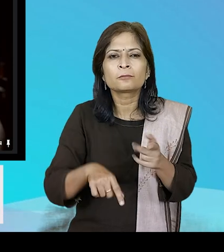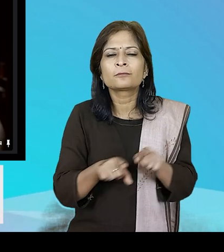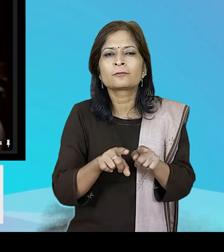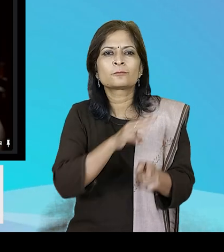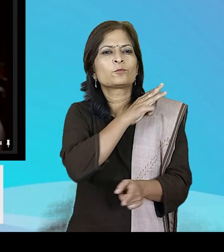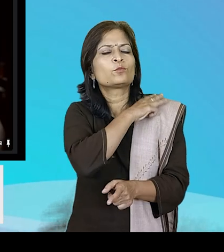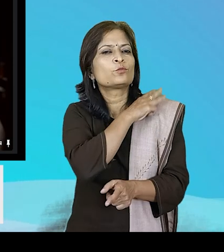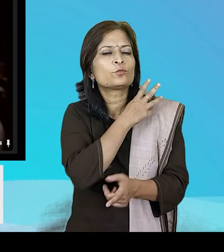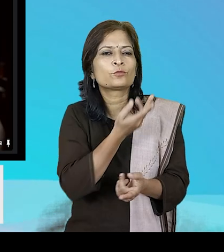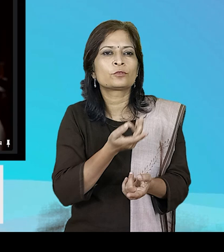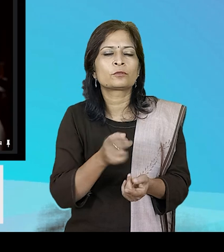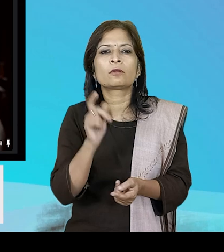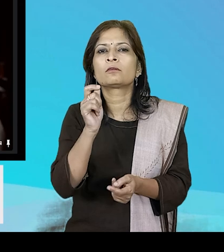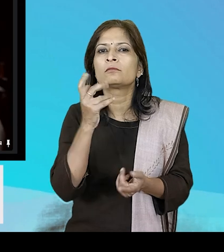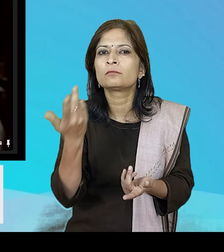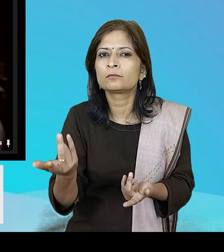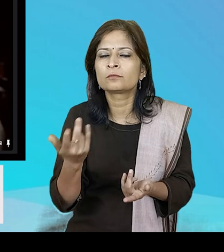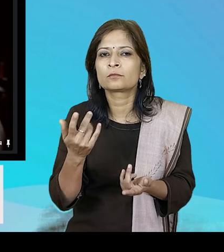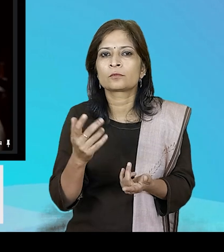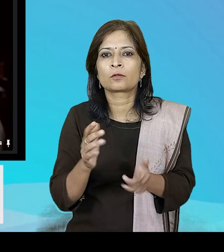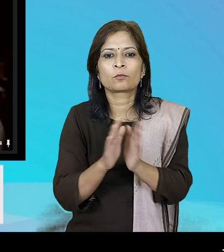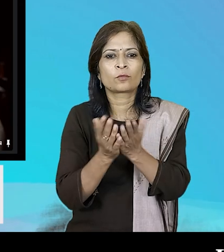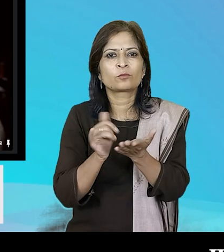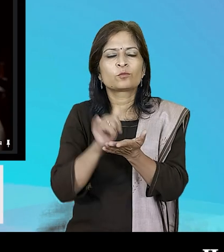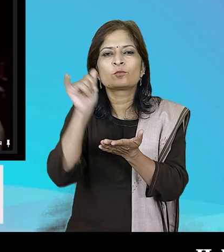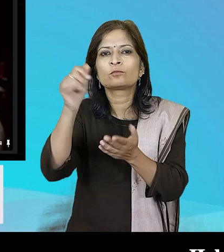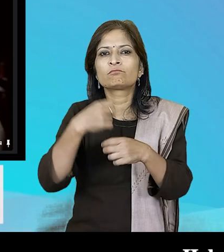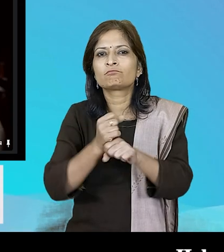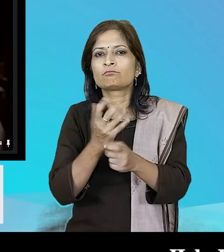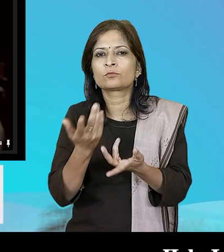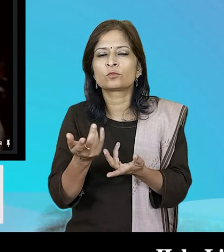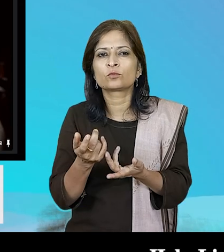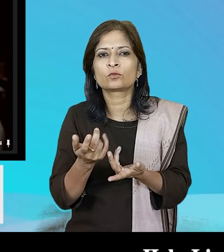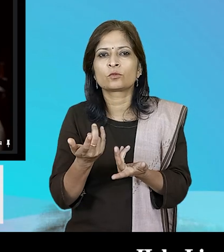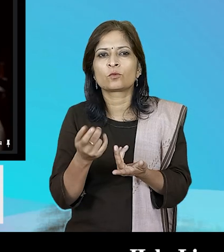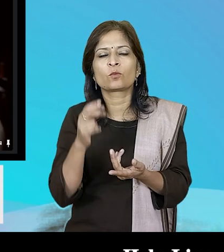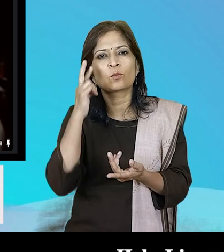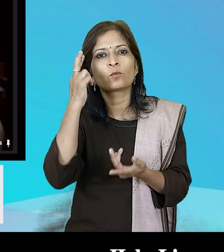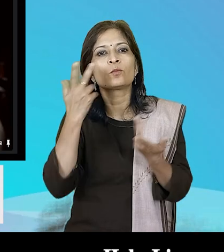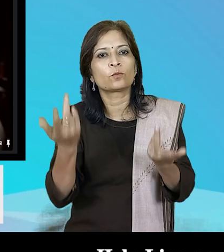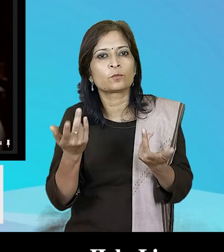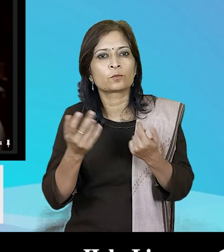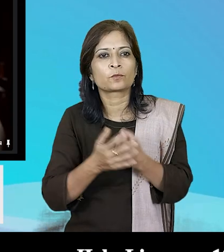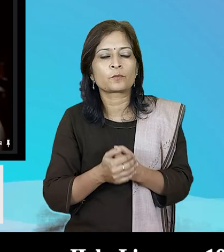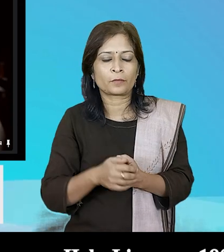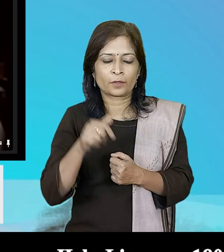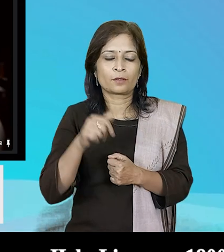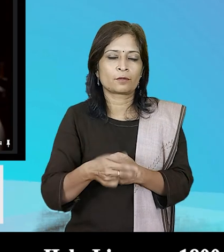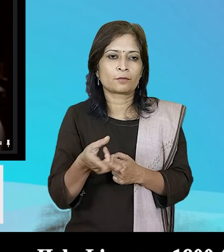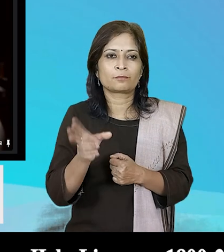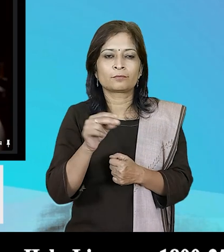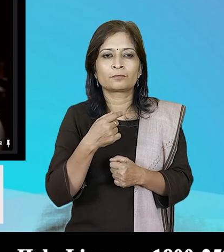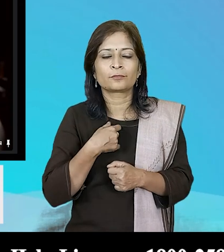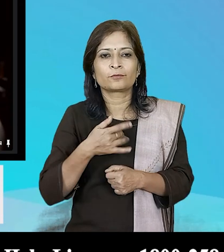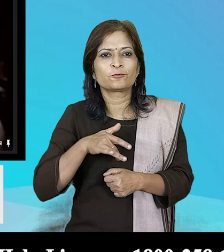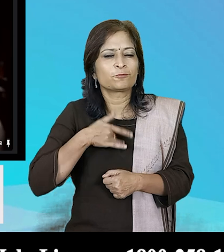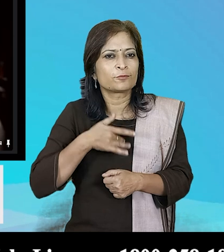what is the role of police authorities in passport issuance? Again, I feel